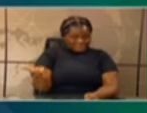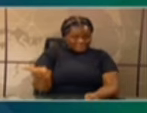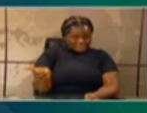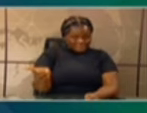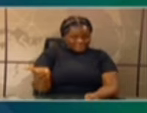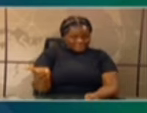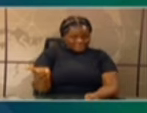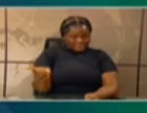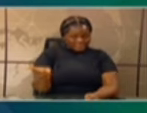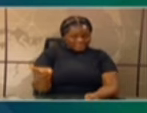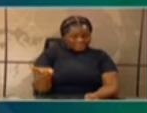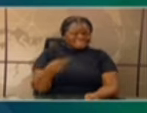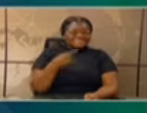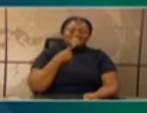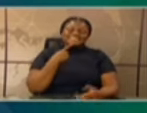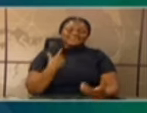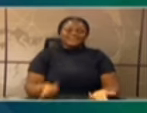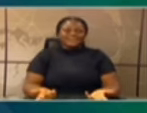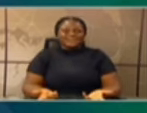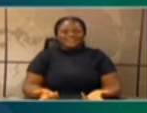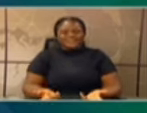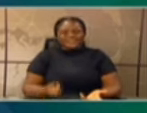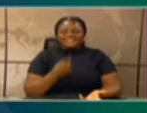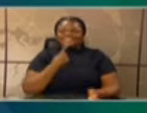Na, what's the